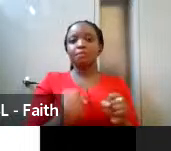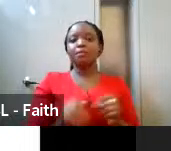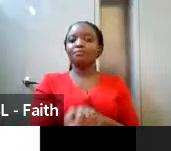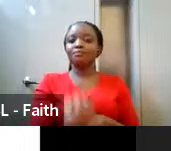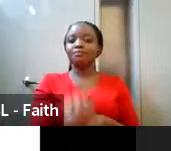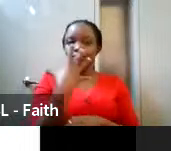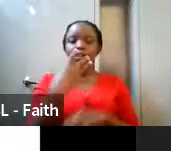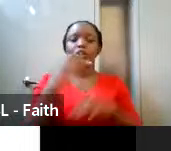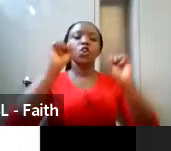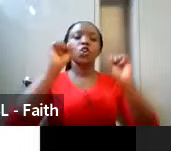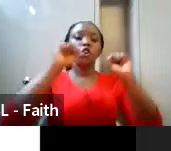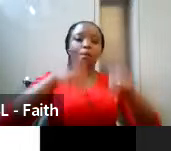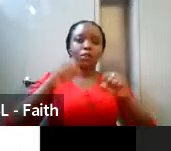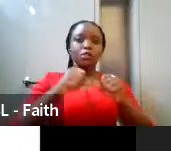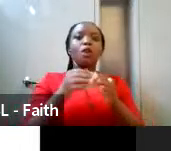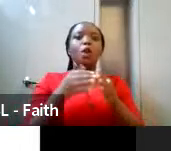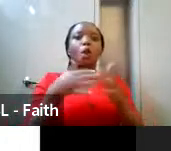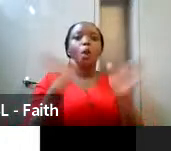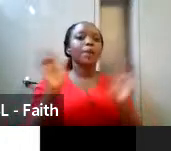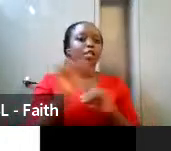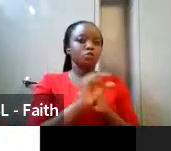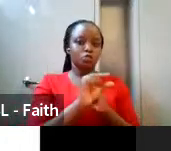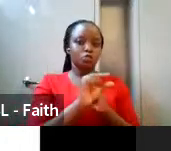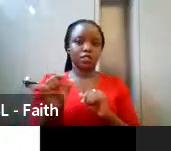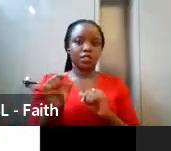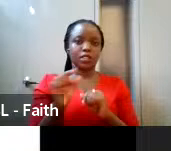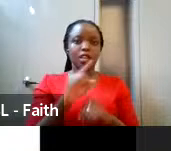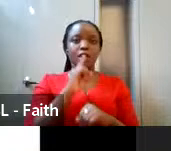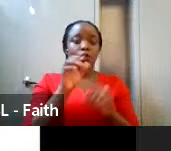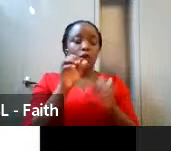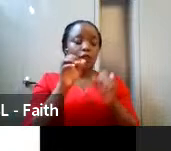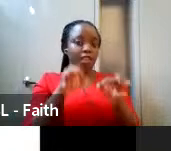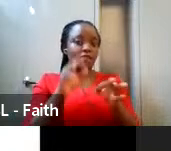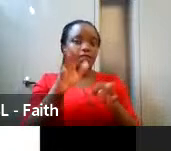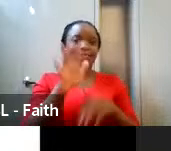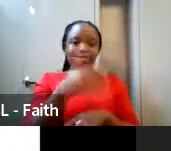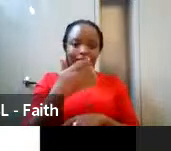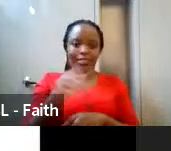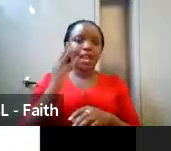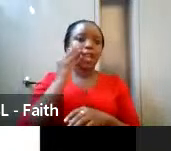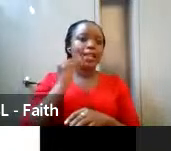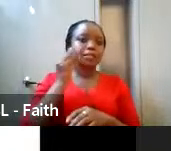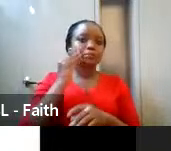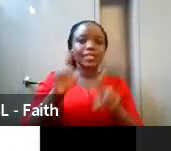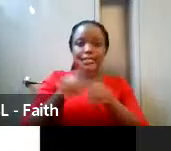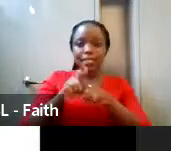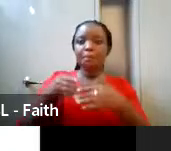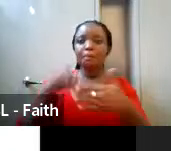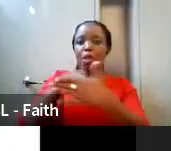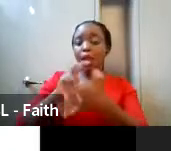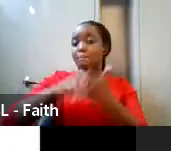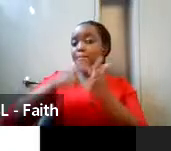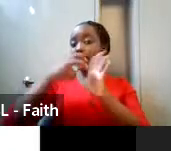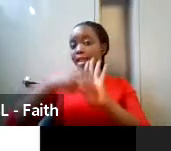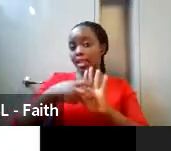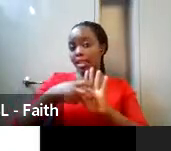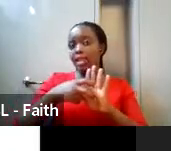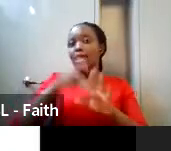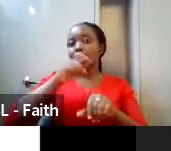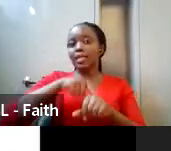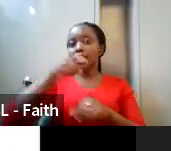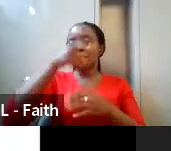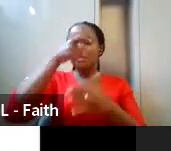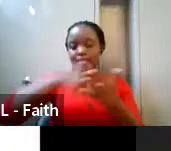able to unblock you. Yeah. So if at all you're still experiencing the same block, it means that at your tax